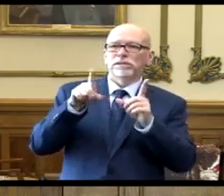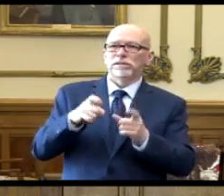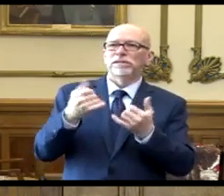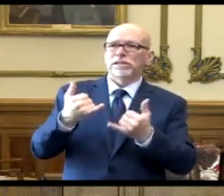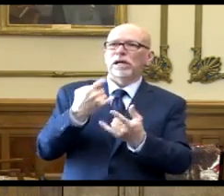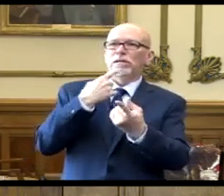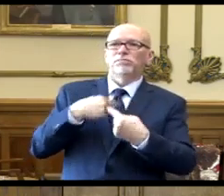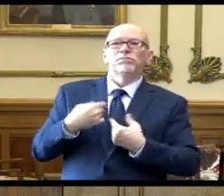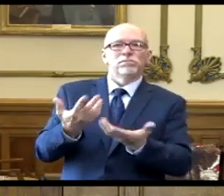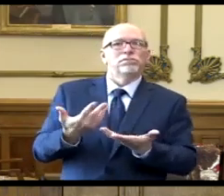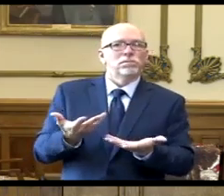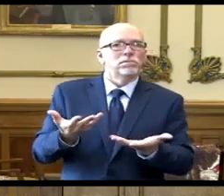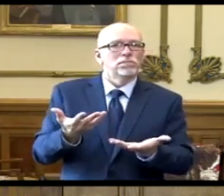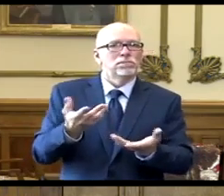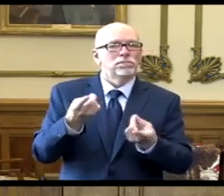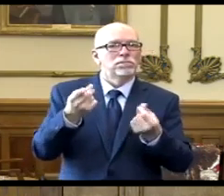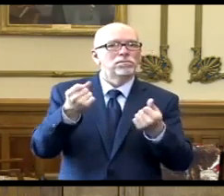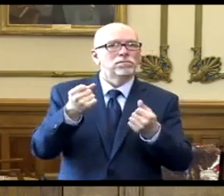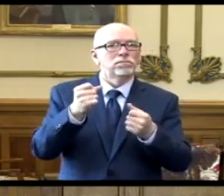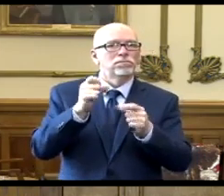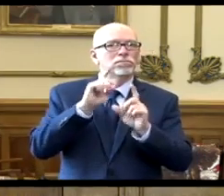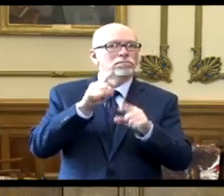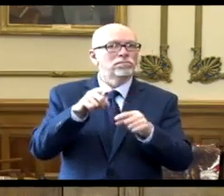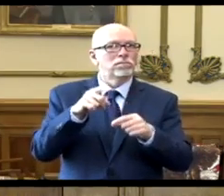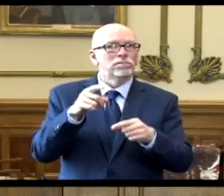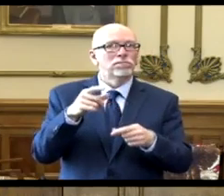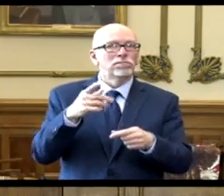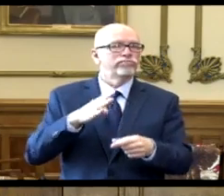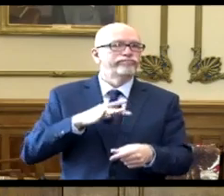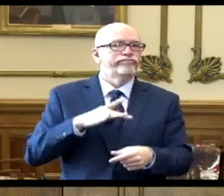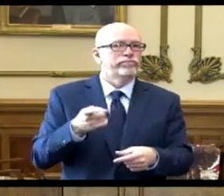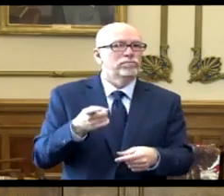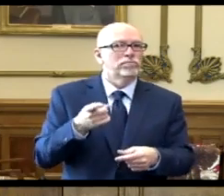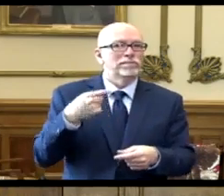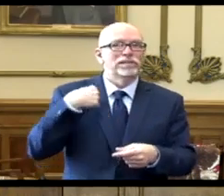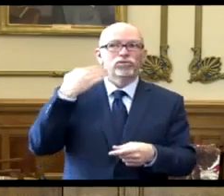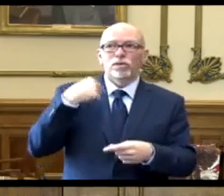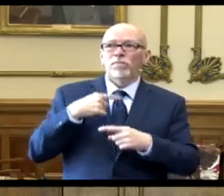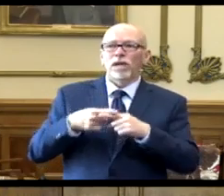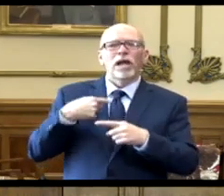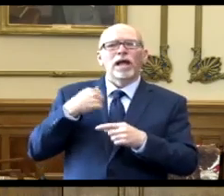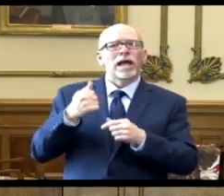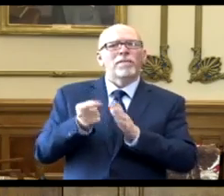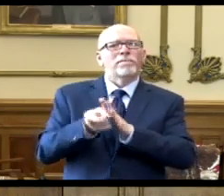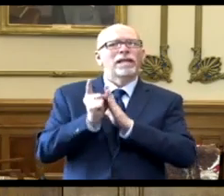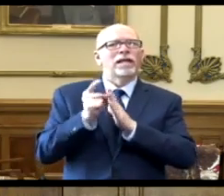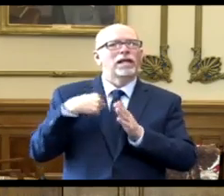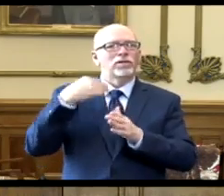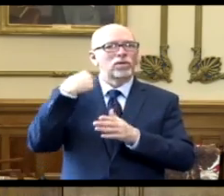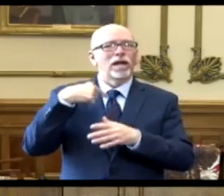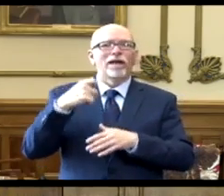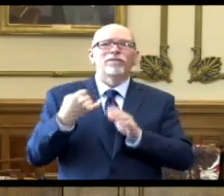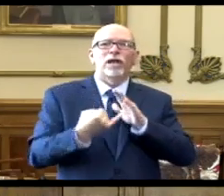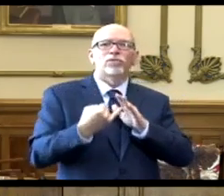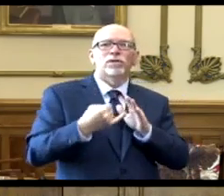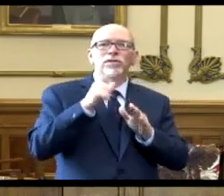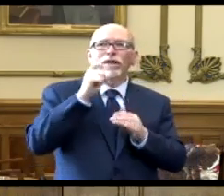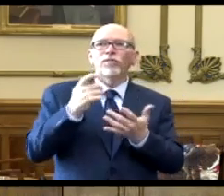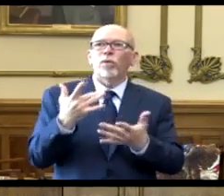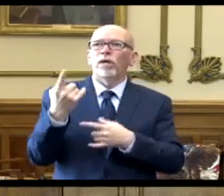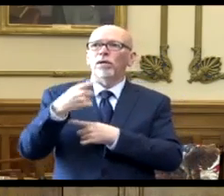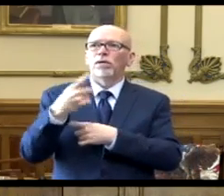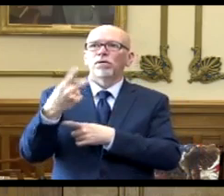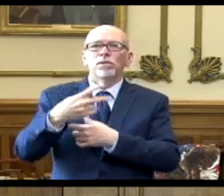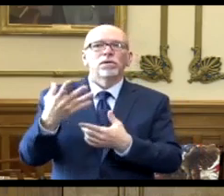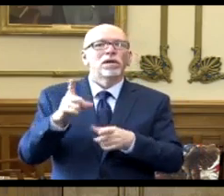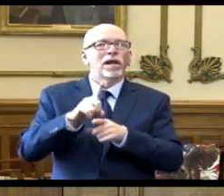in a provider's care or right at a test site that you're positive and immediately know that you need to go into isolation, just like